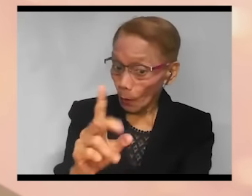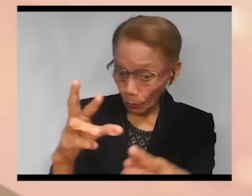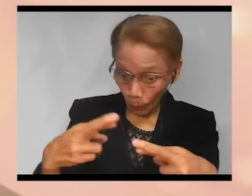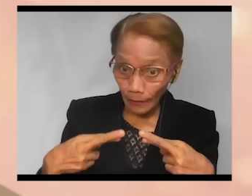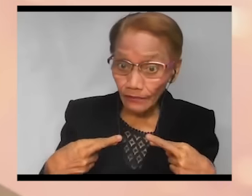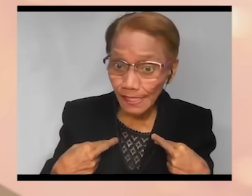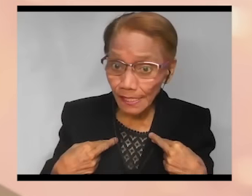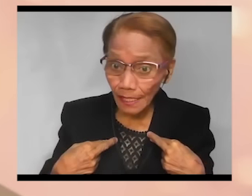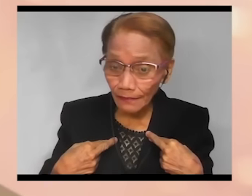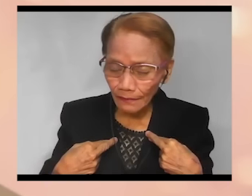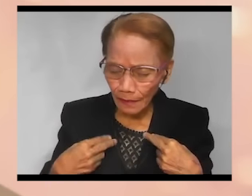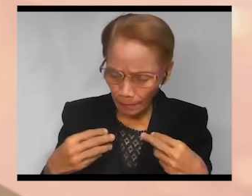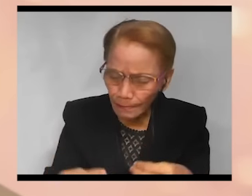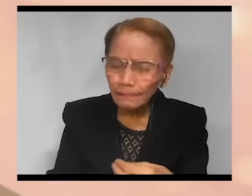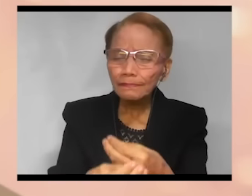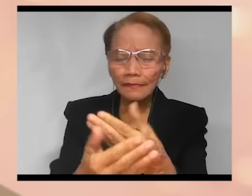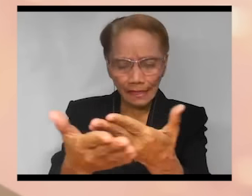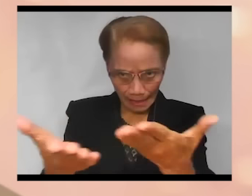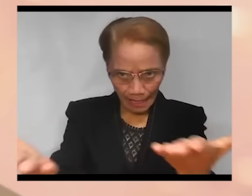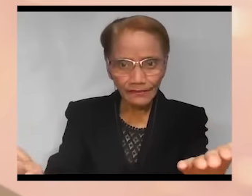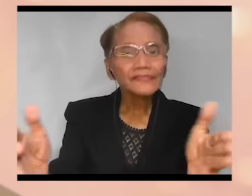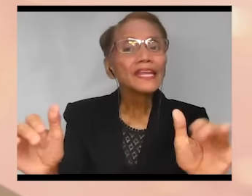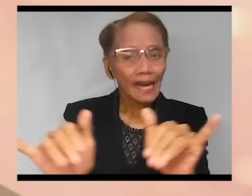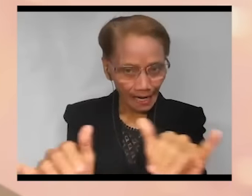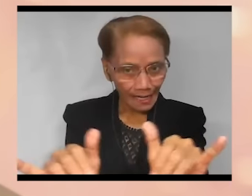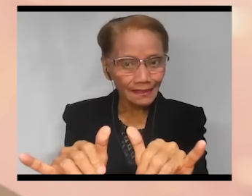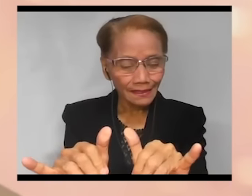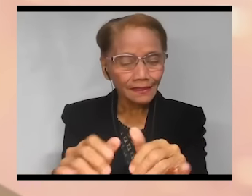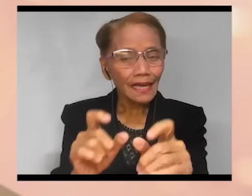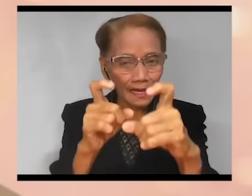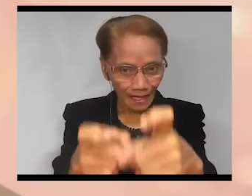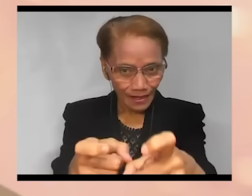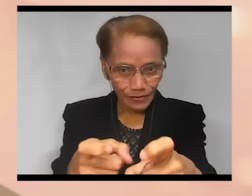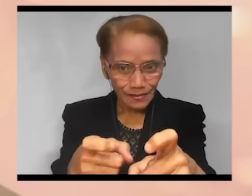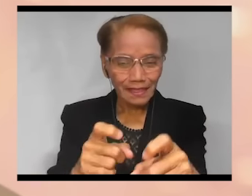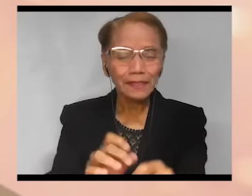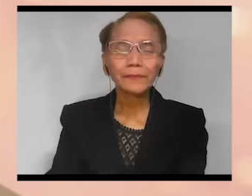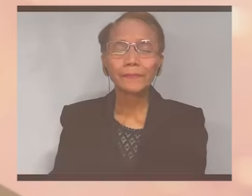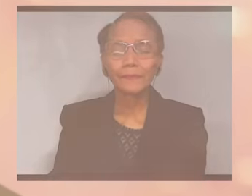What we have received, give as a gift.